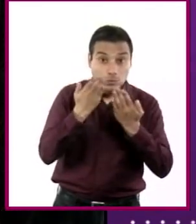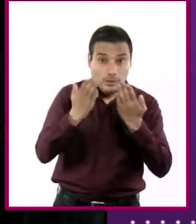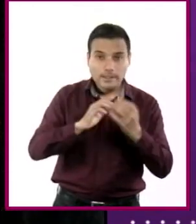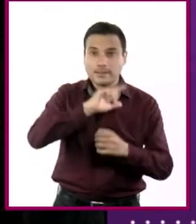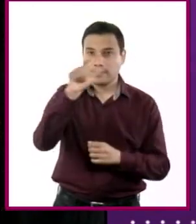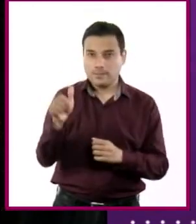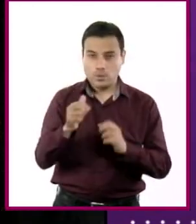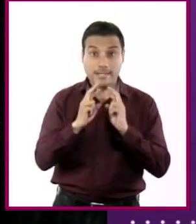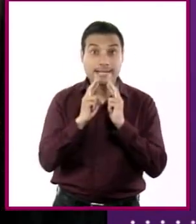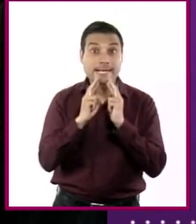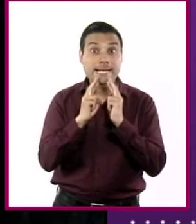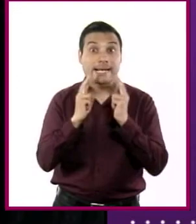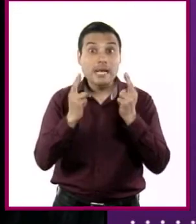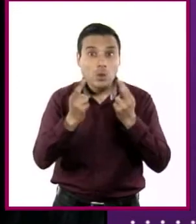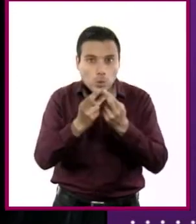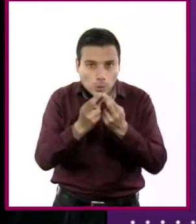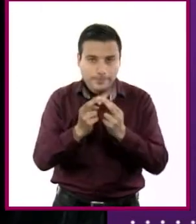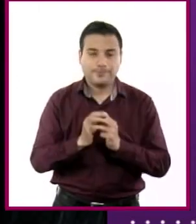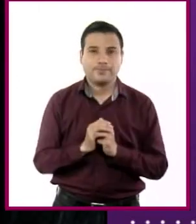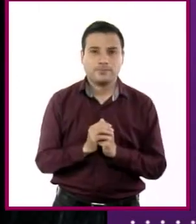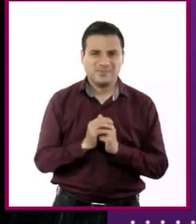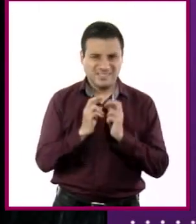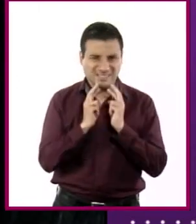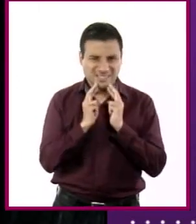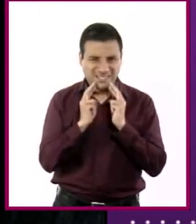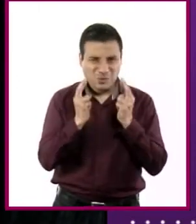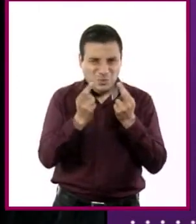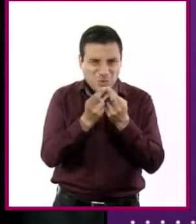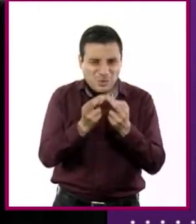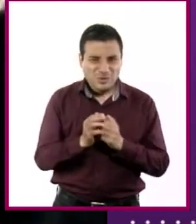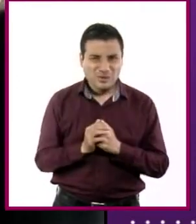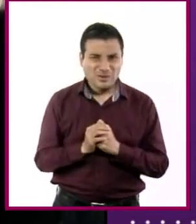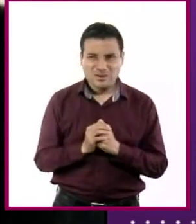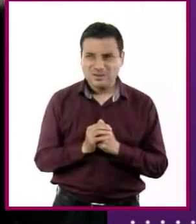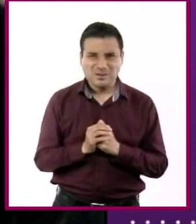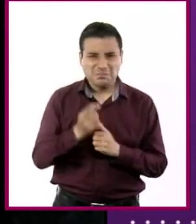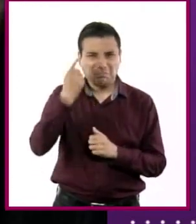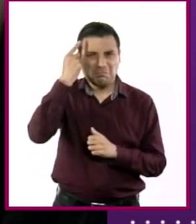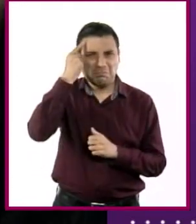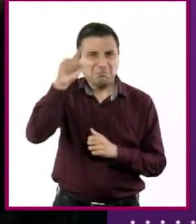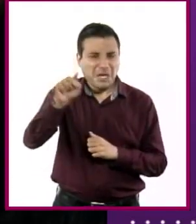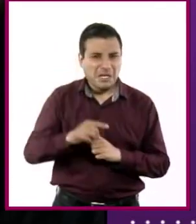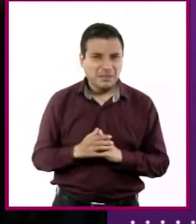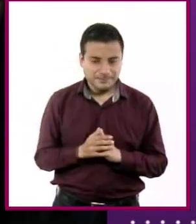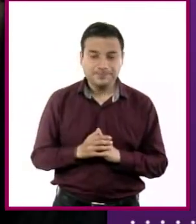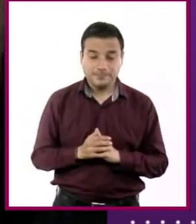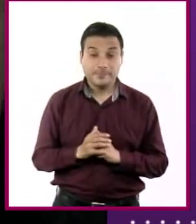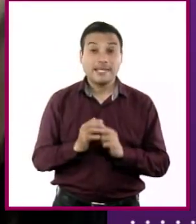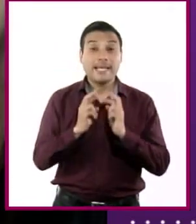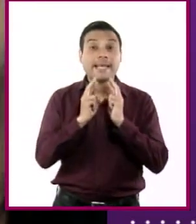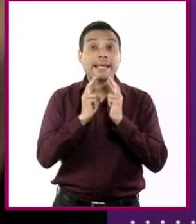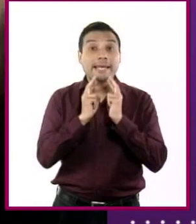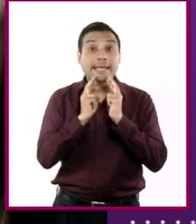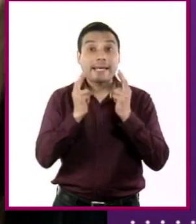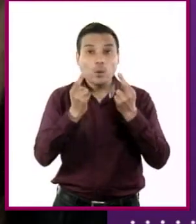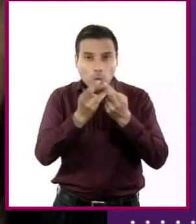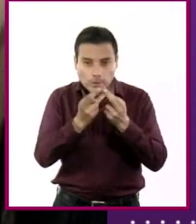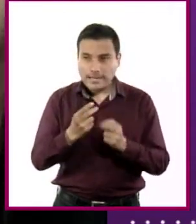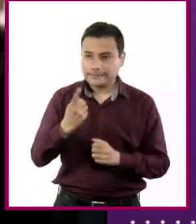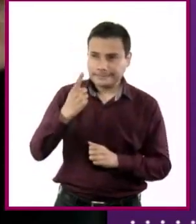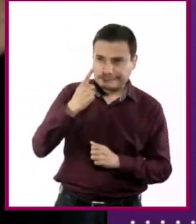case meeting. A case meeting? Yes, you will think about